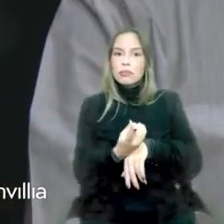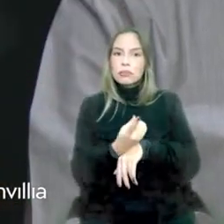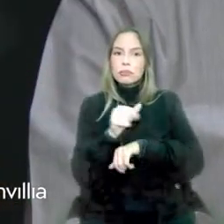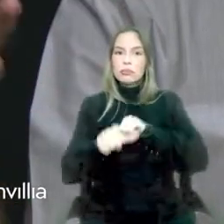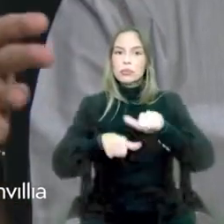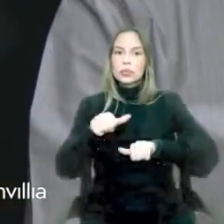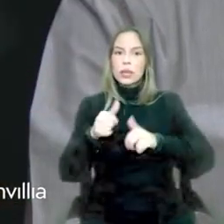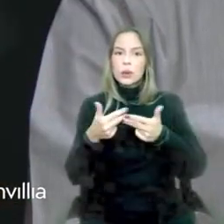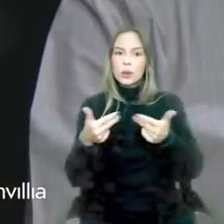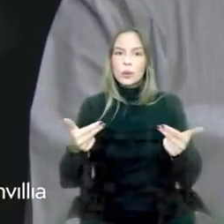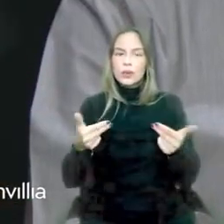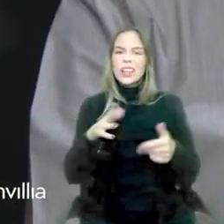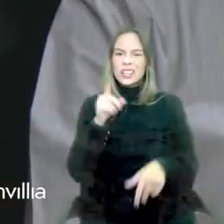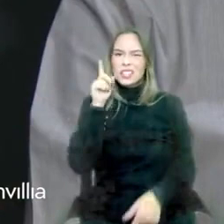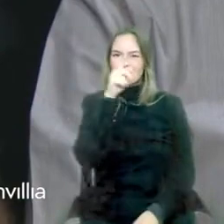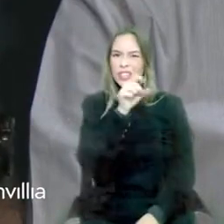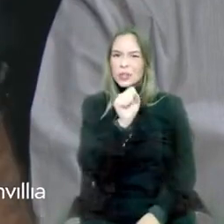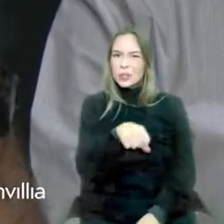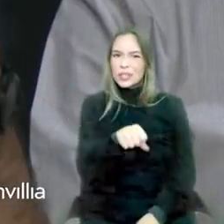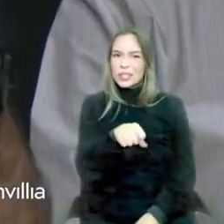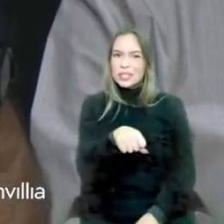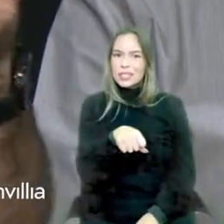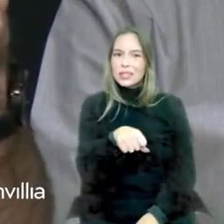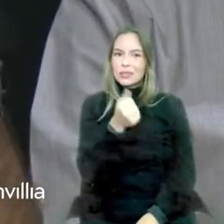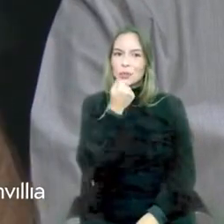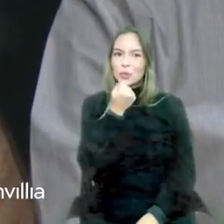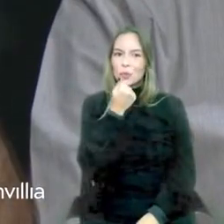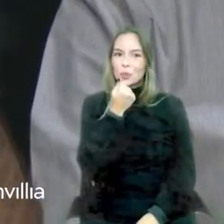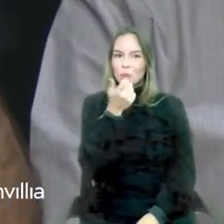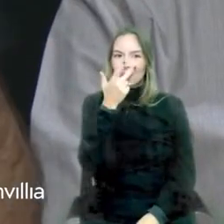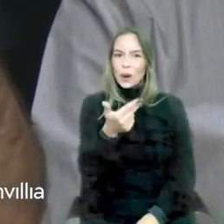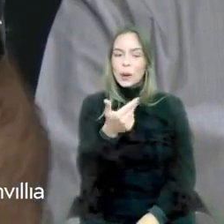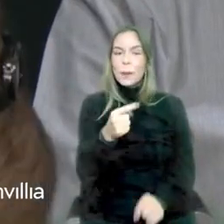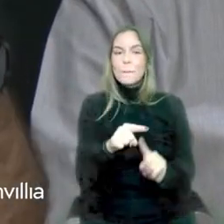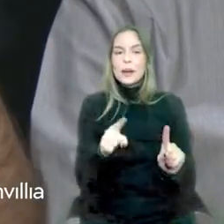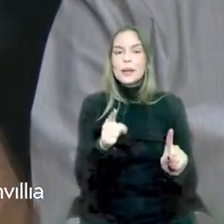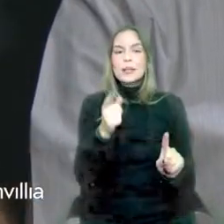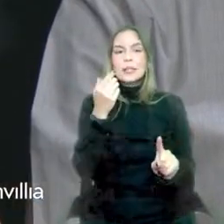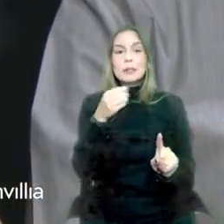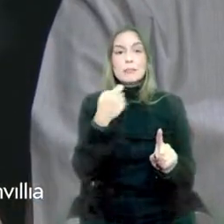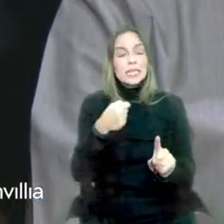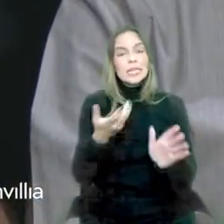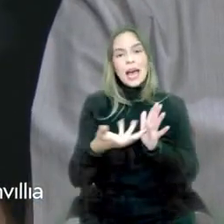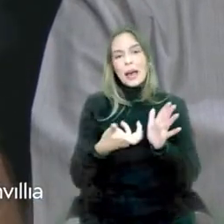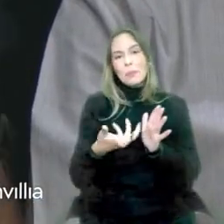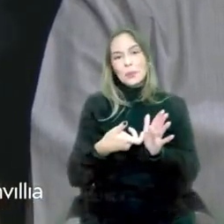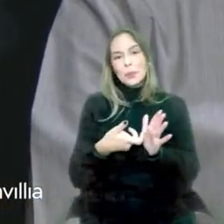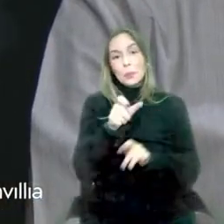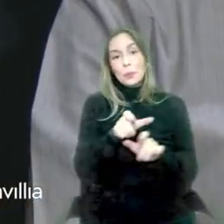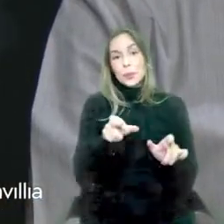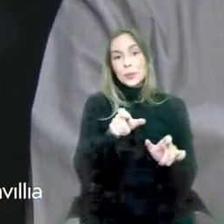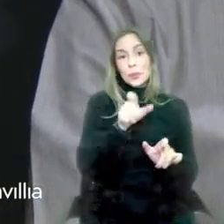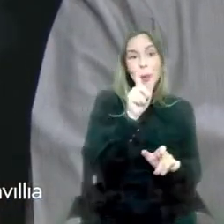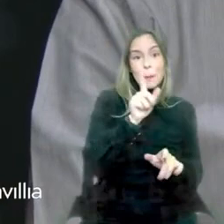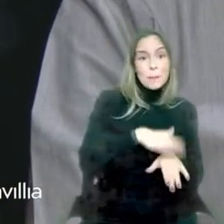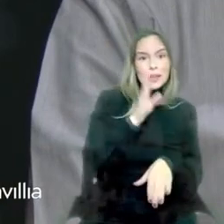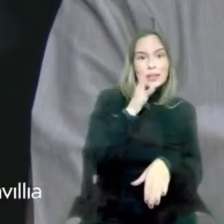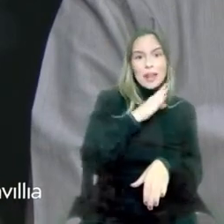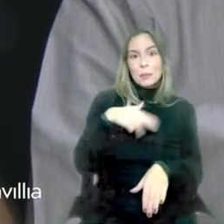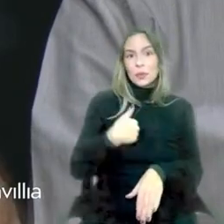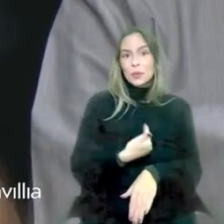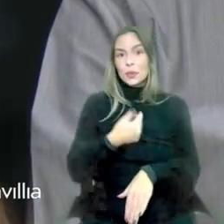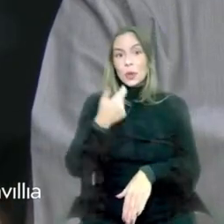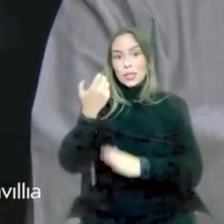But anyway, that's the first piece of advice. I mean, we need to be faster. People are faster than we are being as corporations, right?